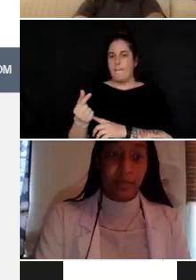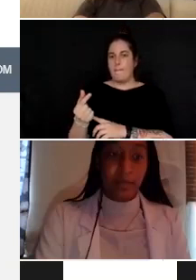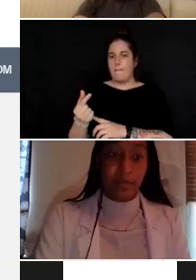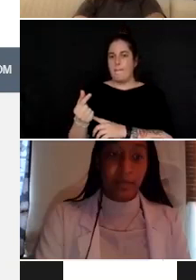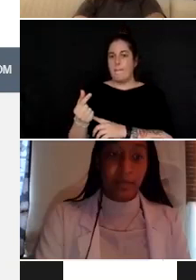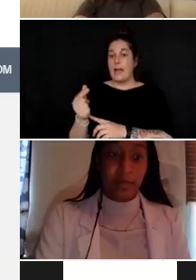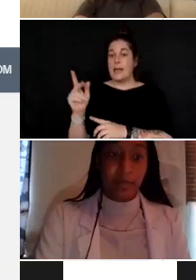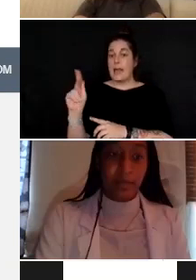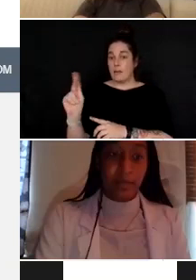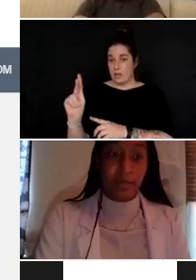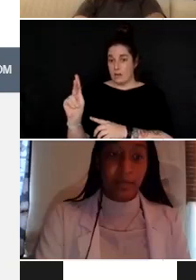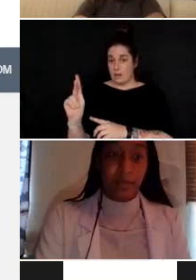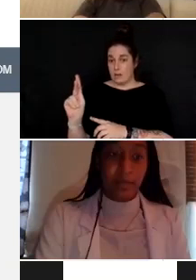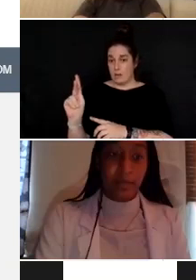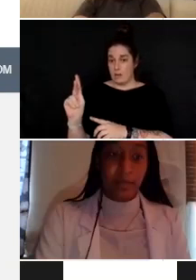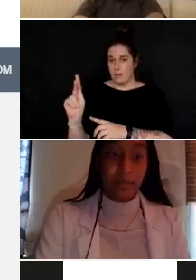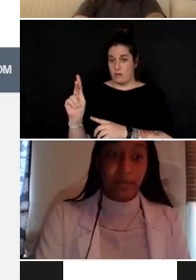Kelvin,